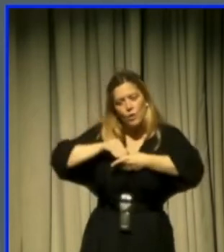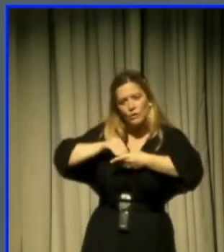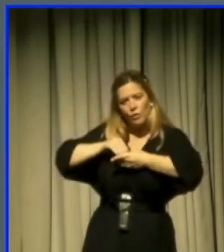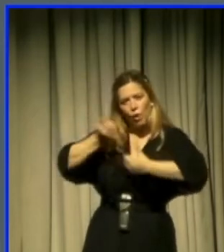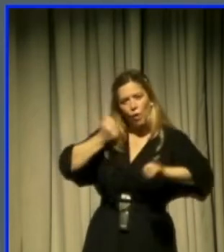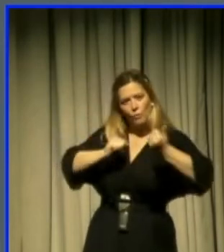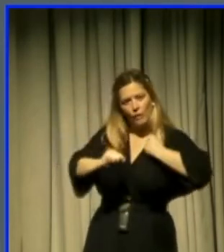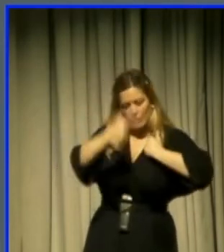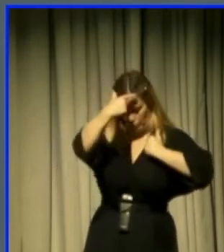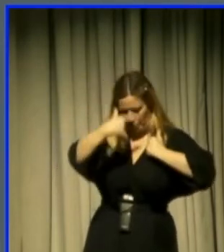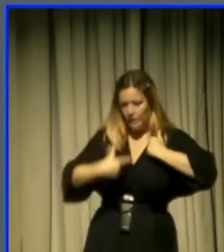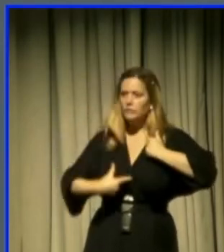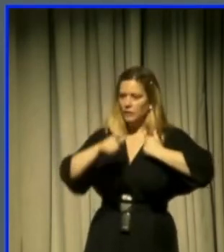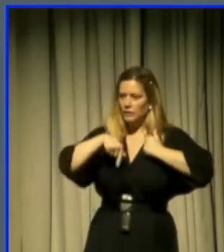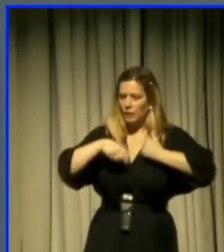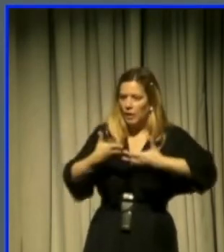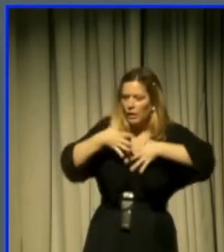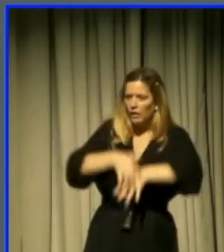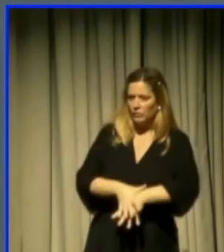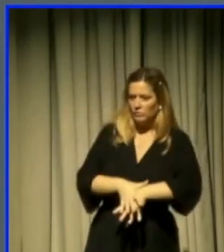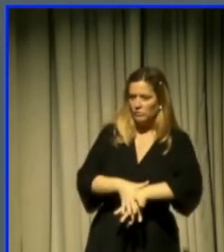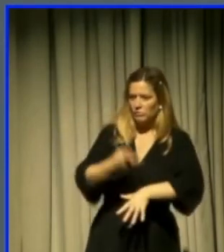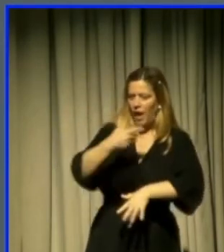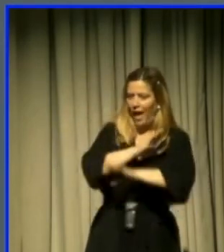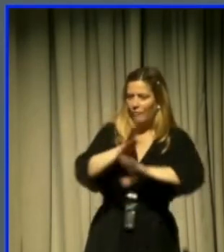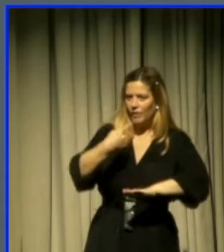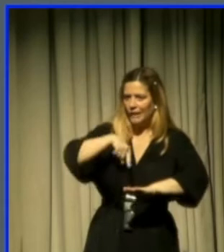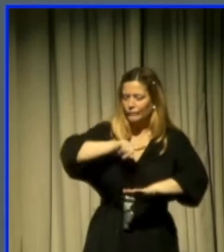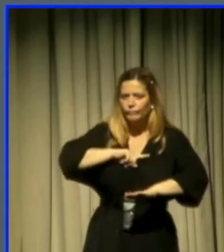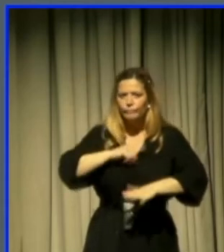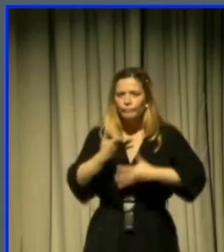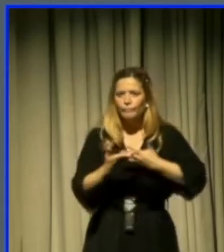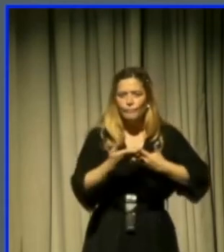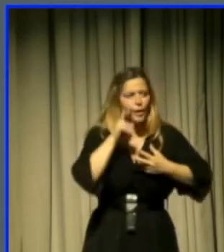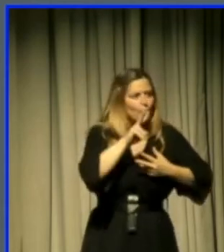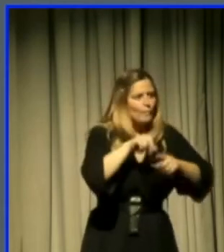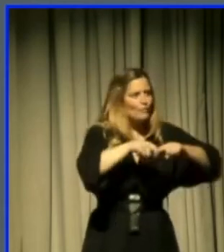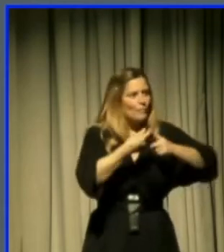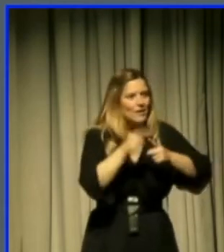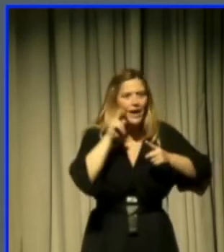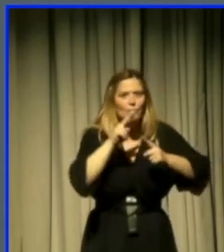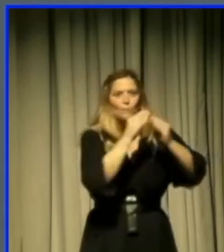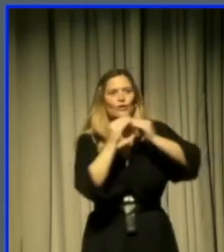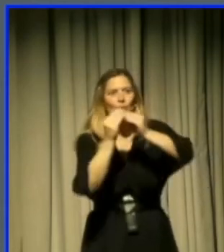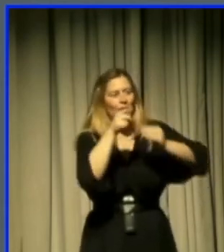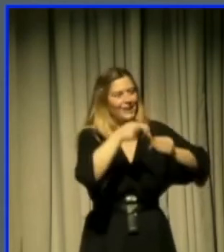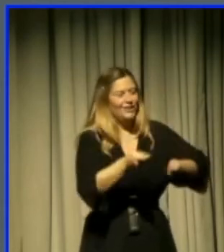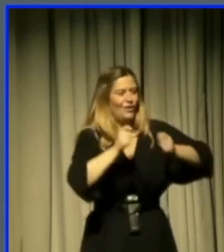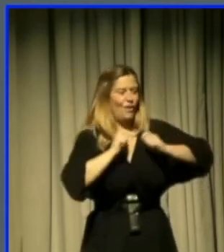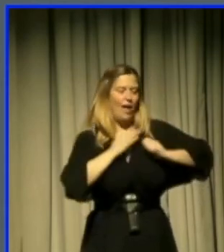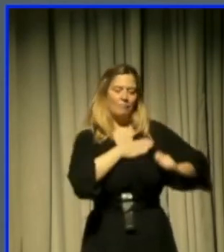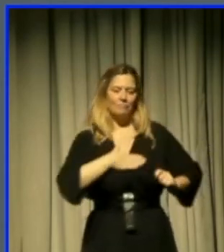in the familiar and the homogeneous. So this is, again, not really surprising. But this is a